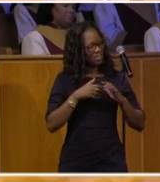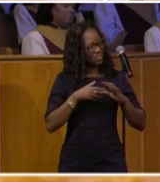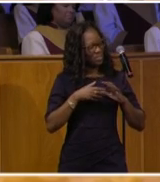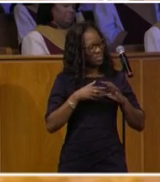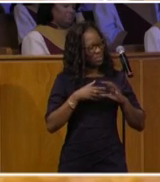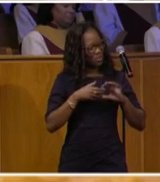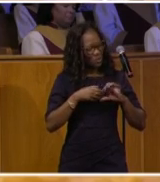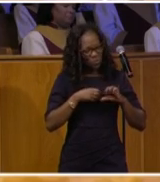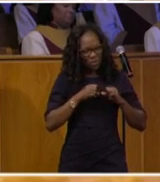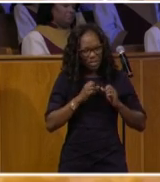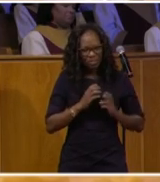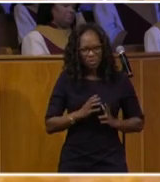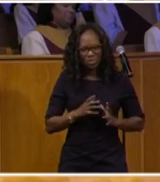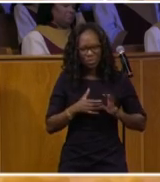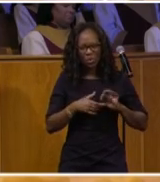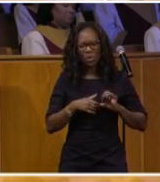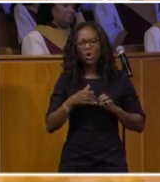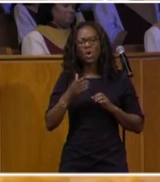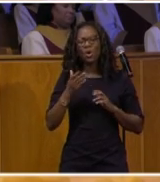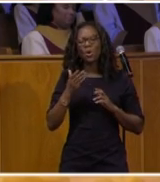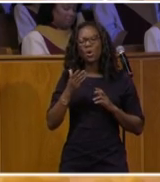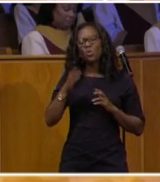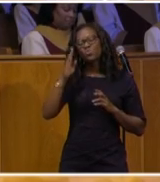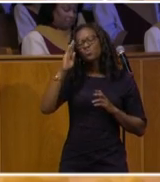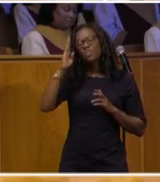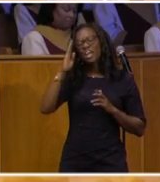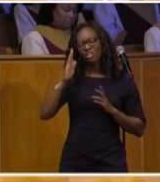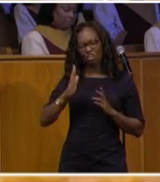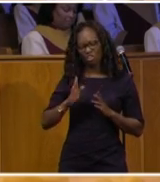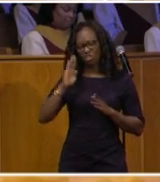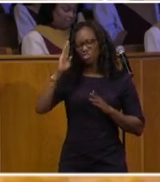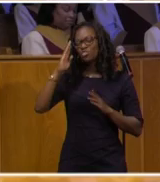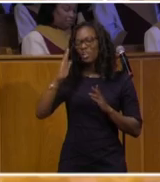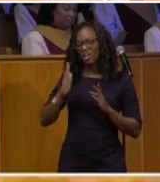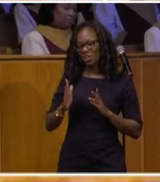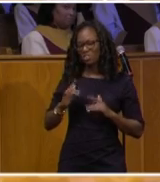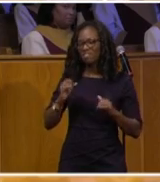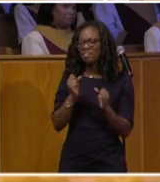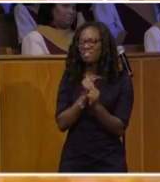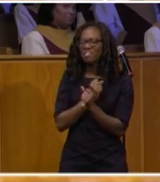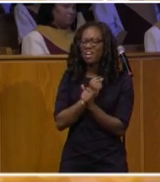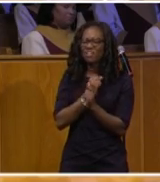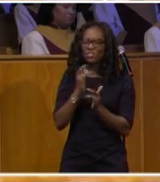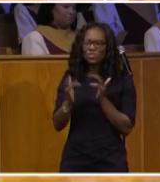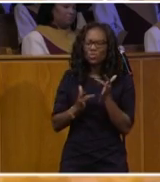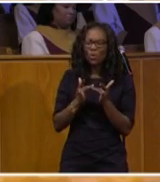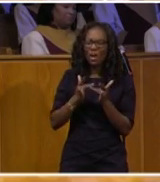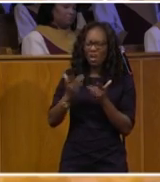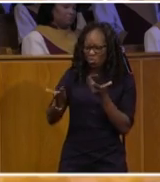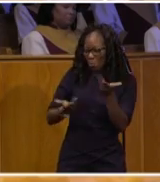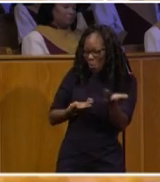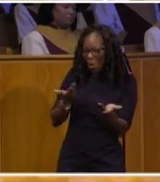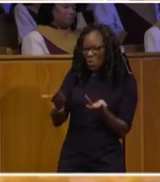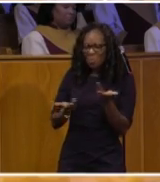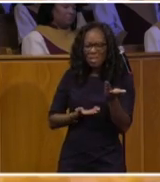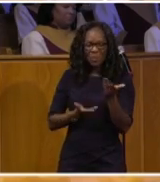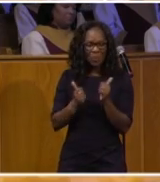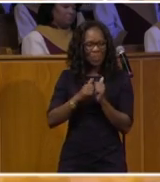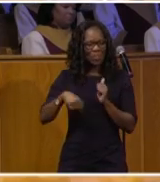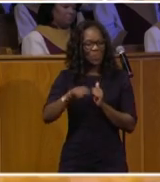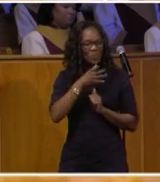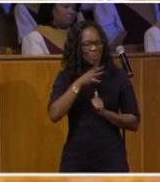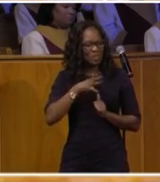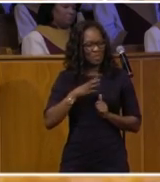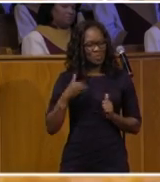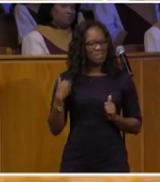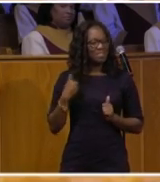for a while. I'm going to tell you the love and joy of working with those women There were so